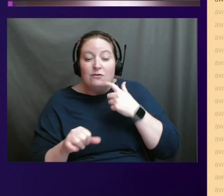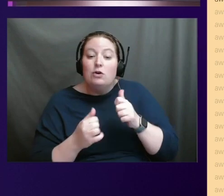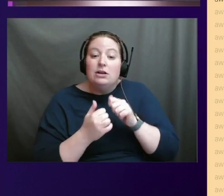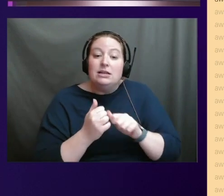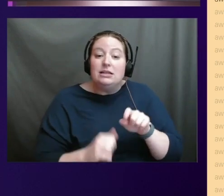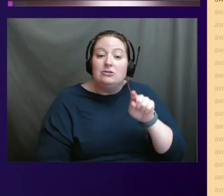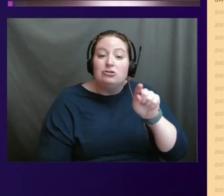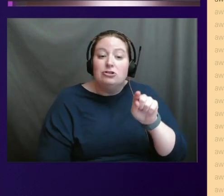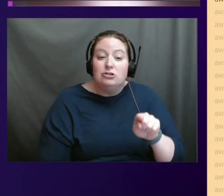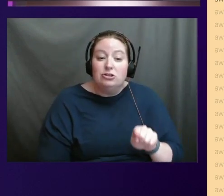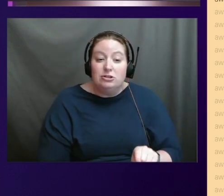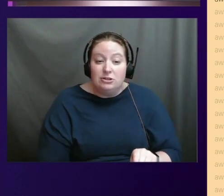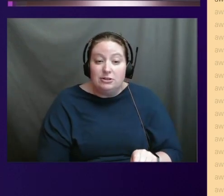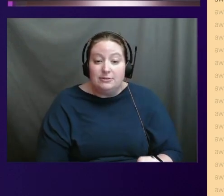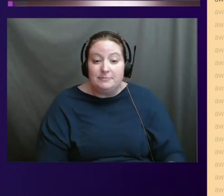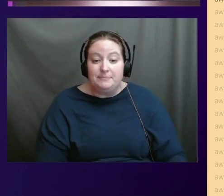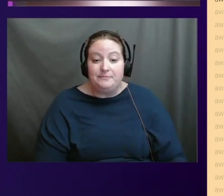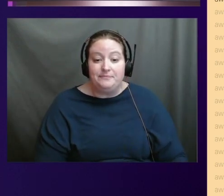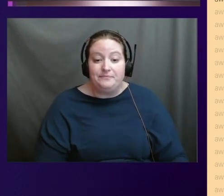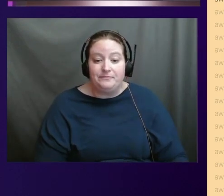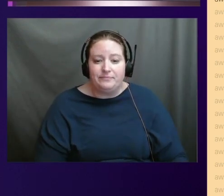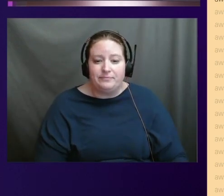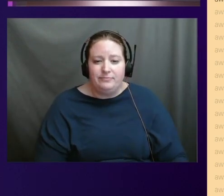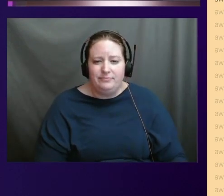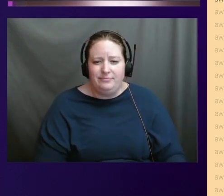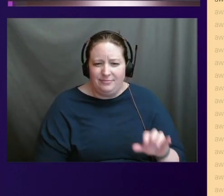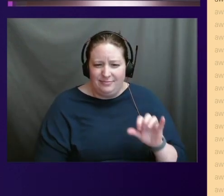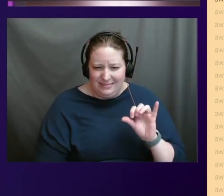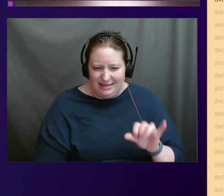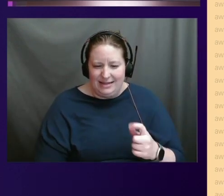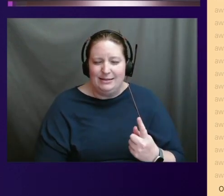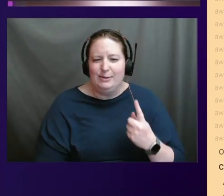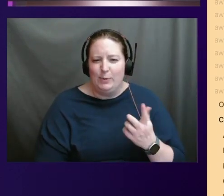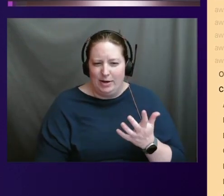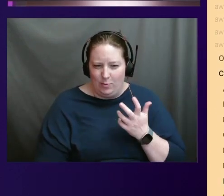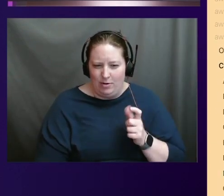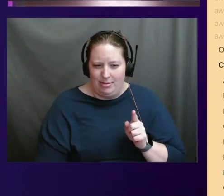can, that's the one I want,